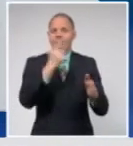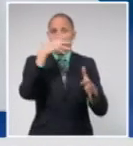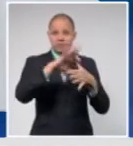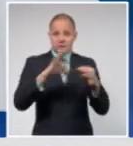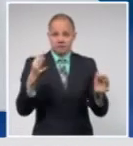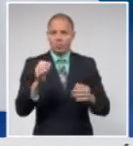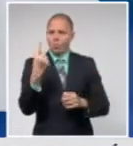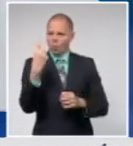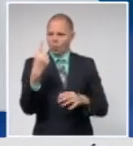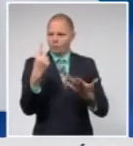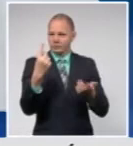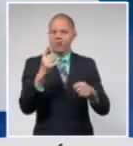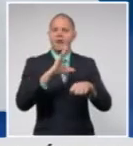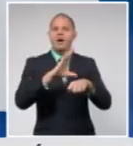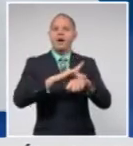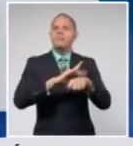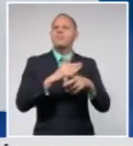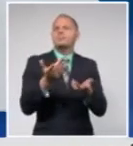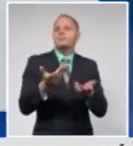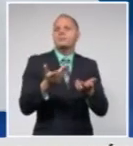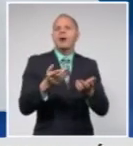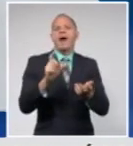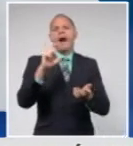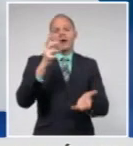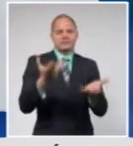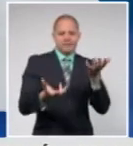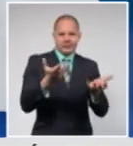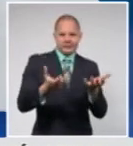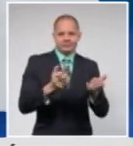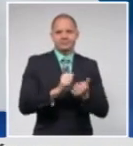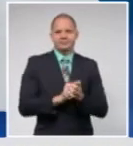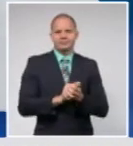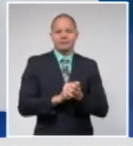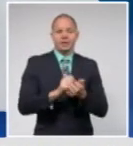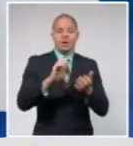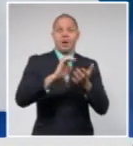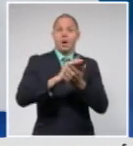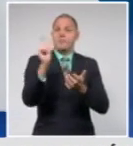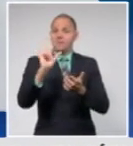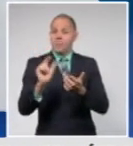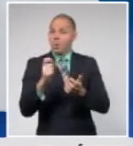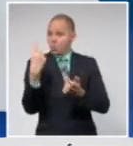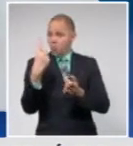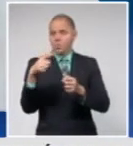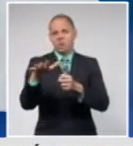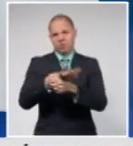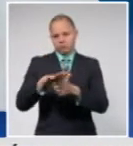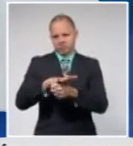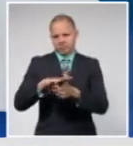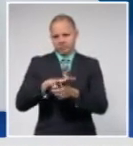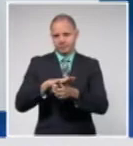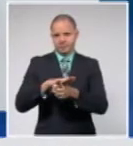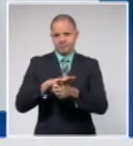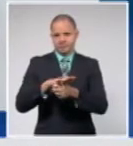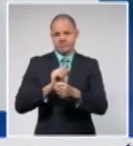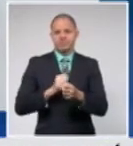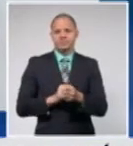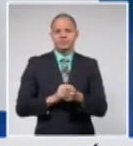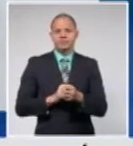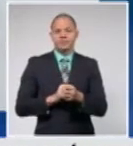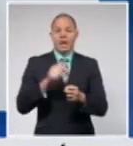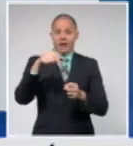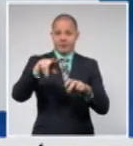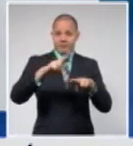Candelaria municipality, and Mayabeque 1 case from San José de las Lajas. In Havana province, the